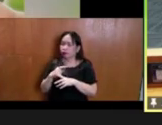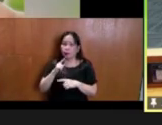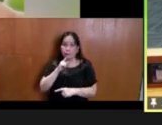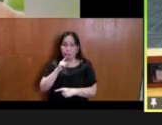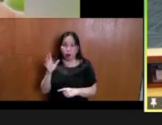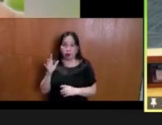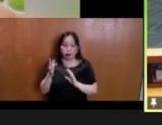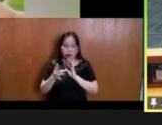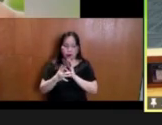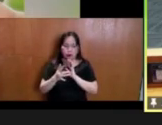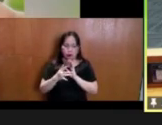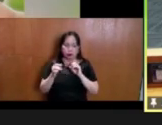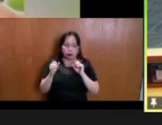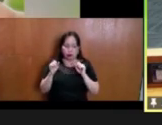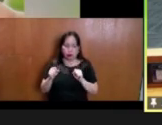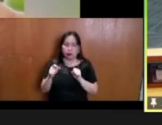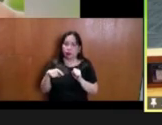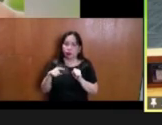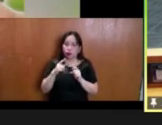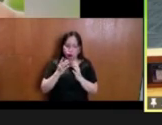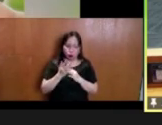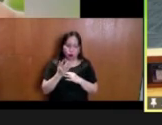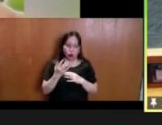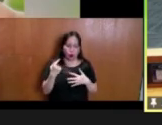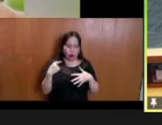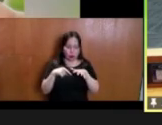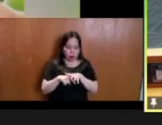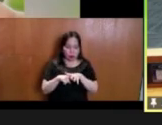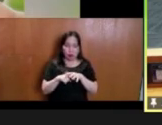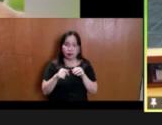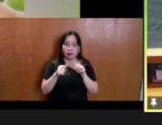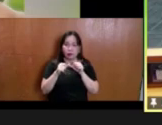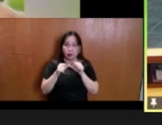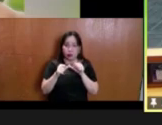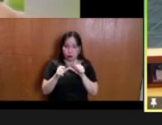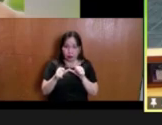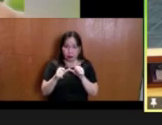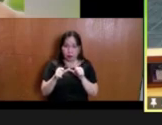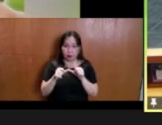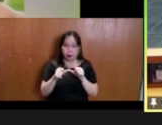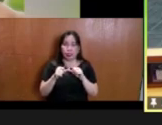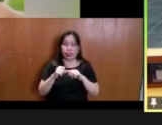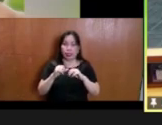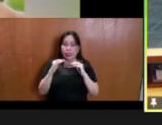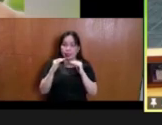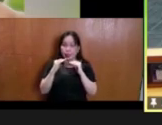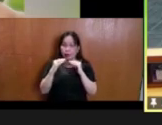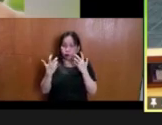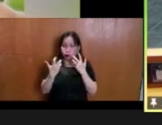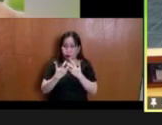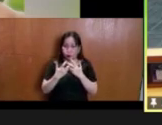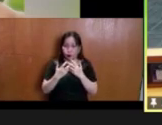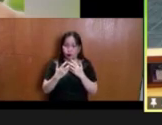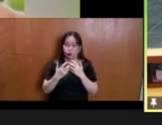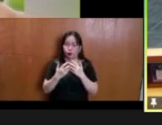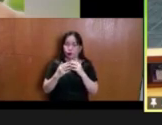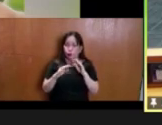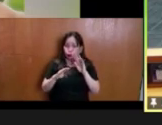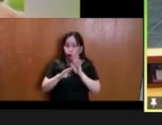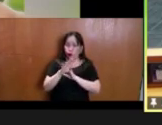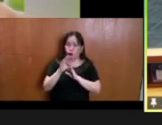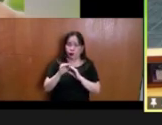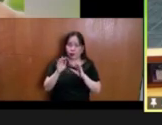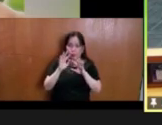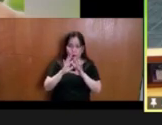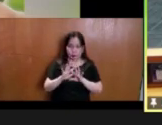technology may be leveraged for inclusive, sustainable, and equitable growth in Southeast Asia. So yes,